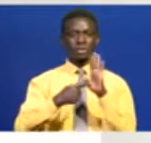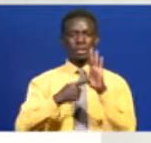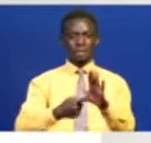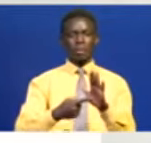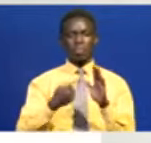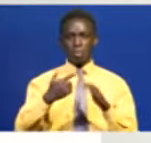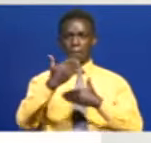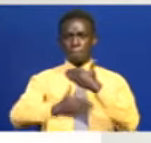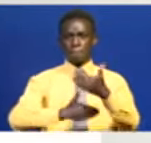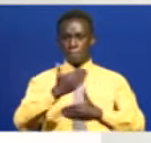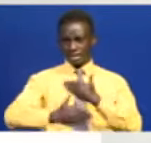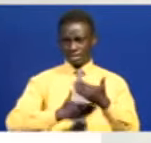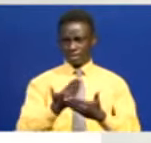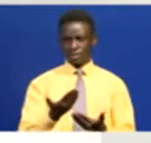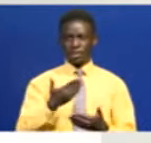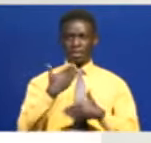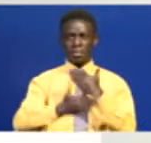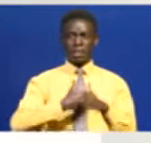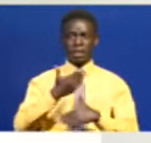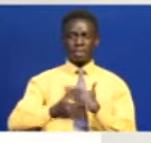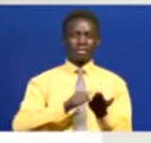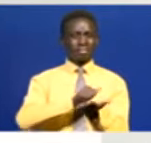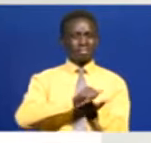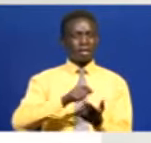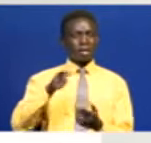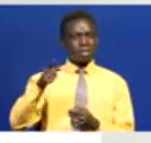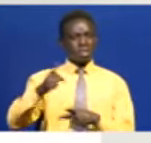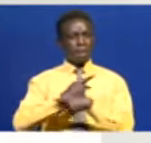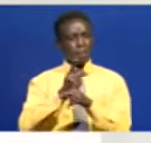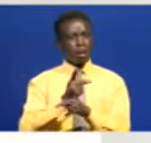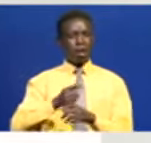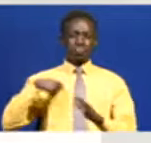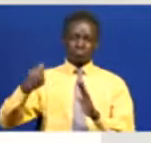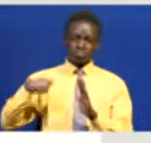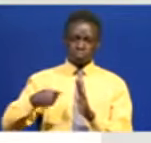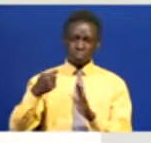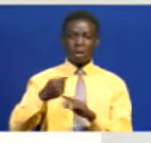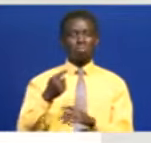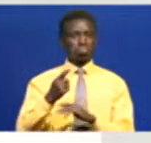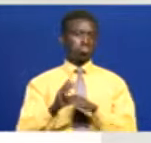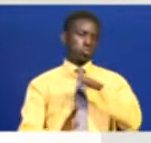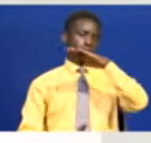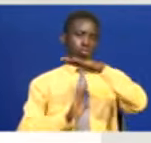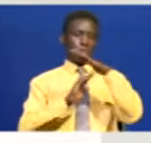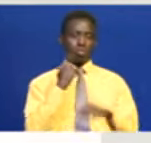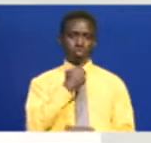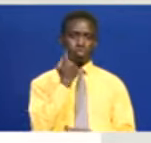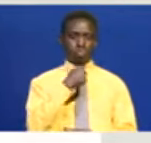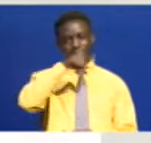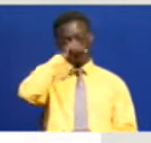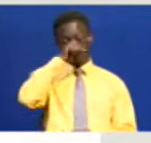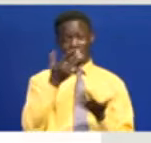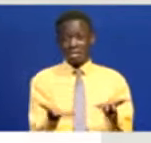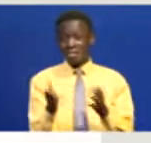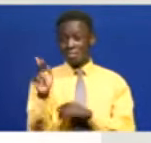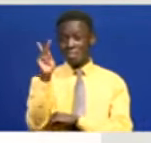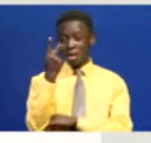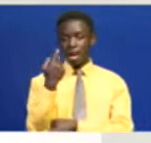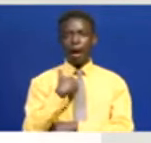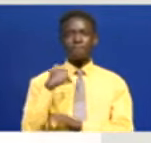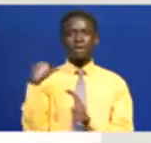Turkey is one of the top textile producers in the world. Yes. And you know, like now in Kenya, We have like industrial